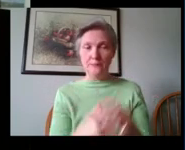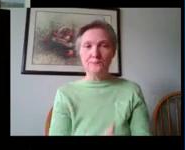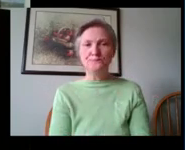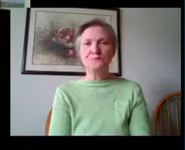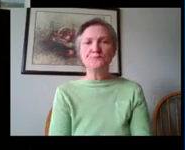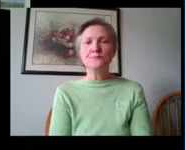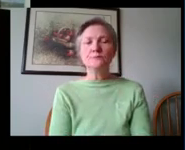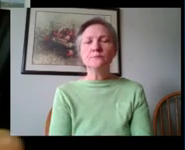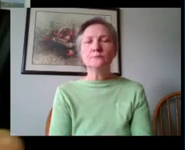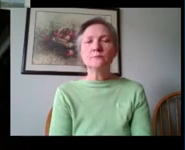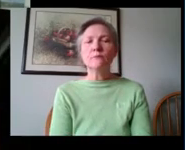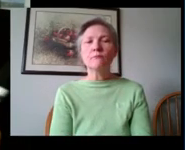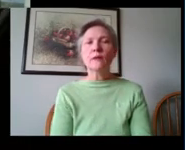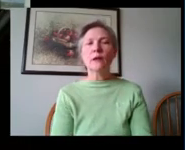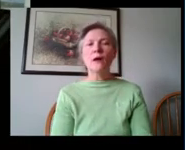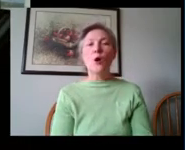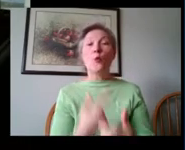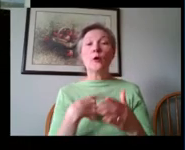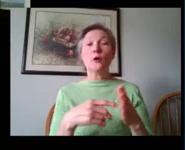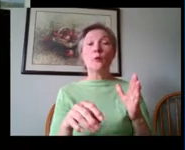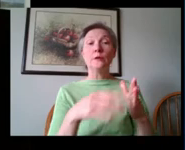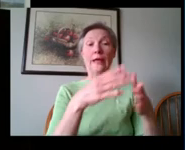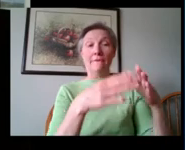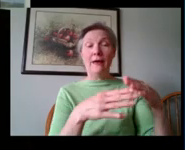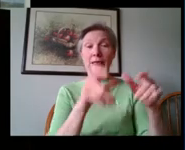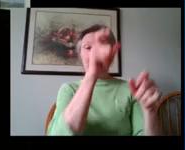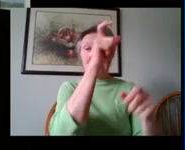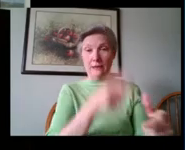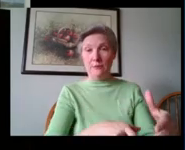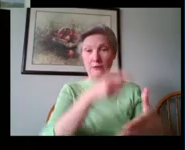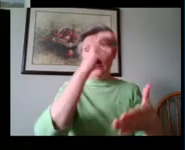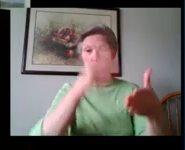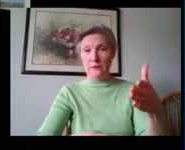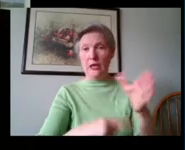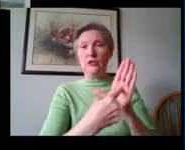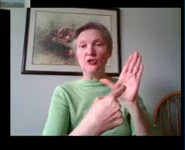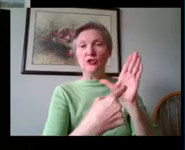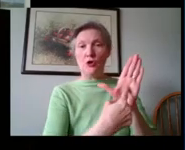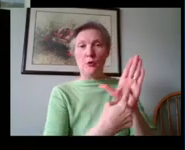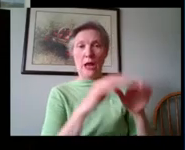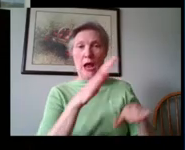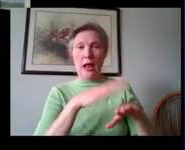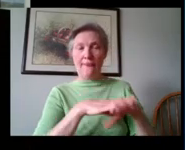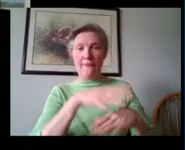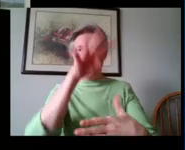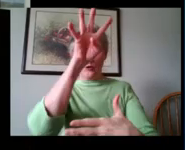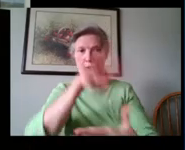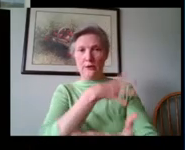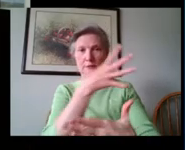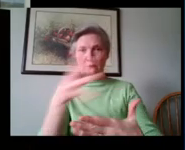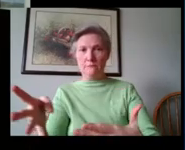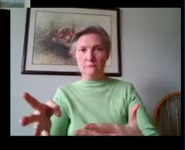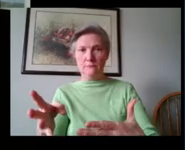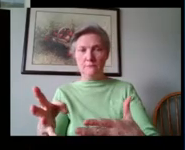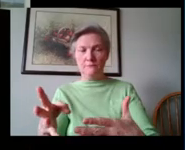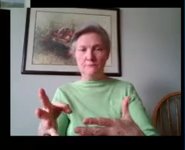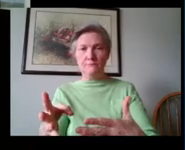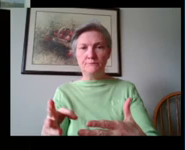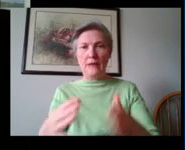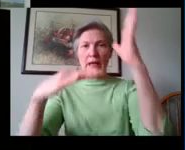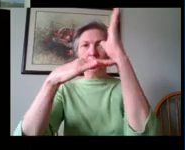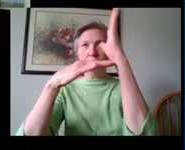data and we are going to represent it visually on our coordinate grid. So I've got